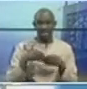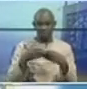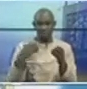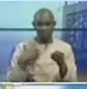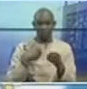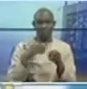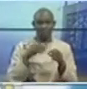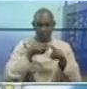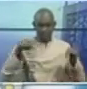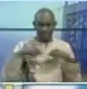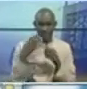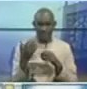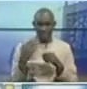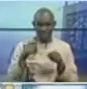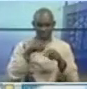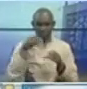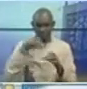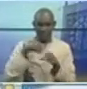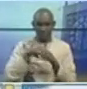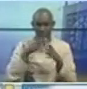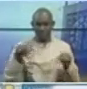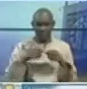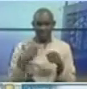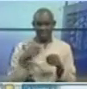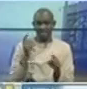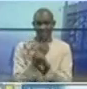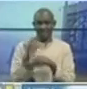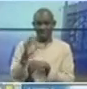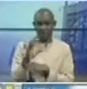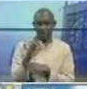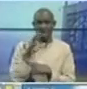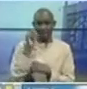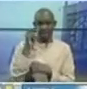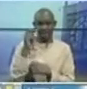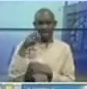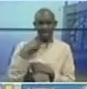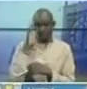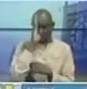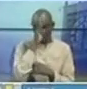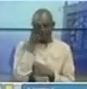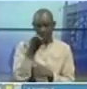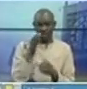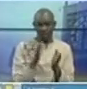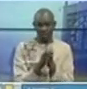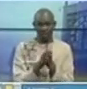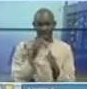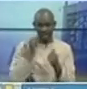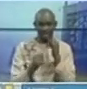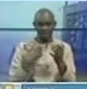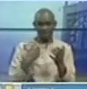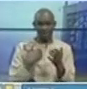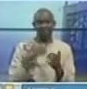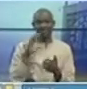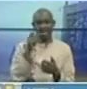ballot papers to various polling stations in the county. Now, Ben Kitili is in Bungoma with the last effort by